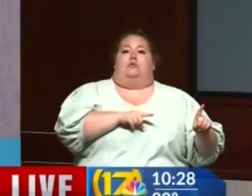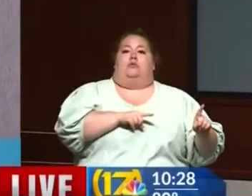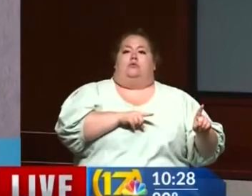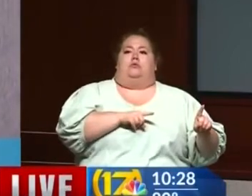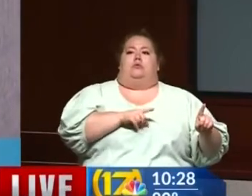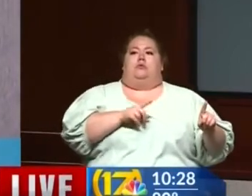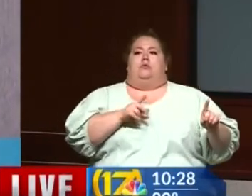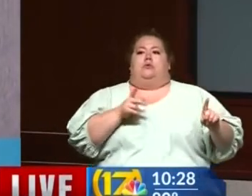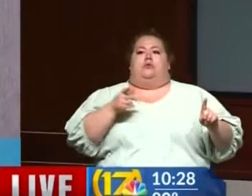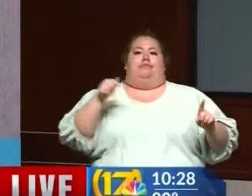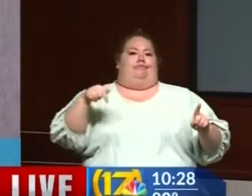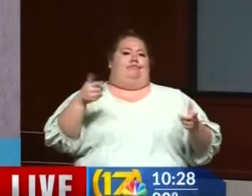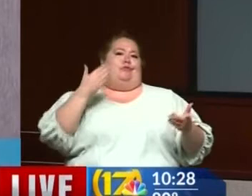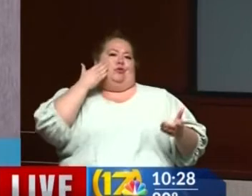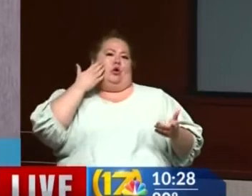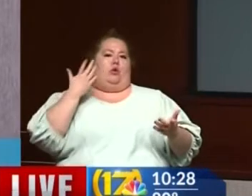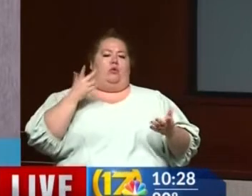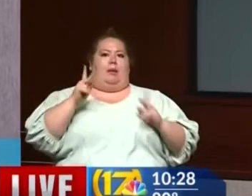really like government.